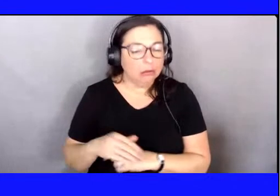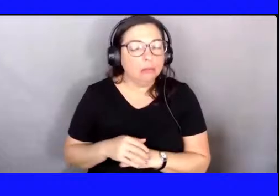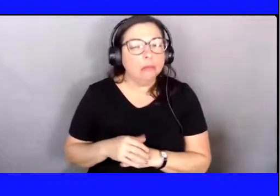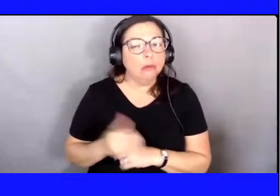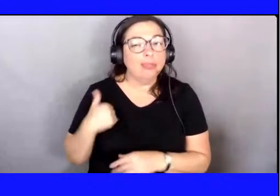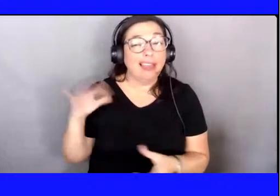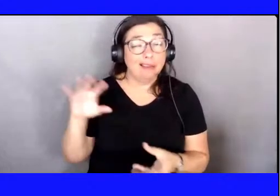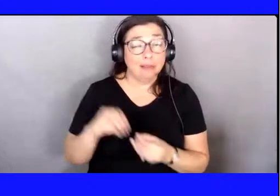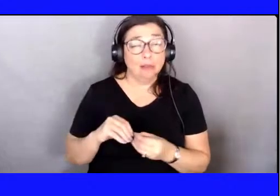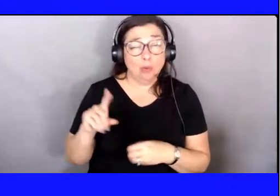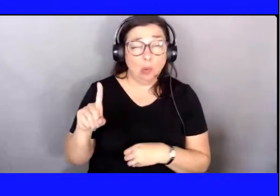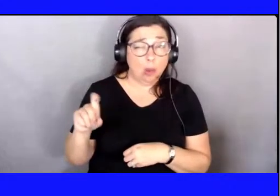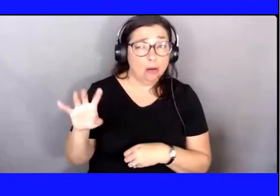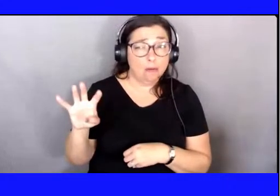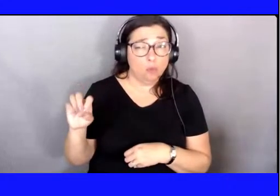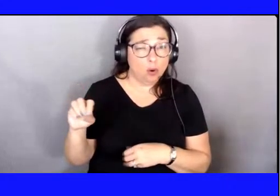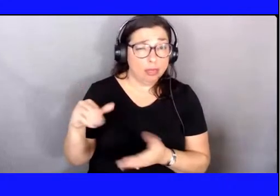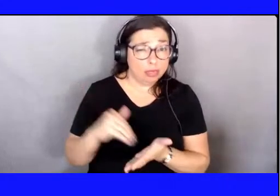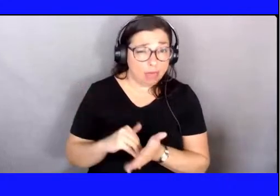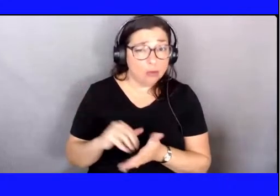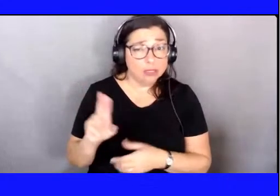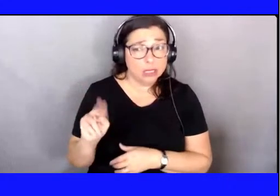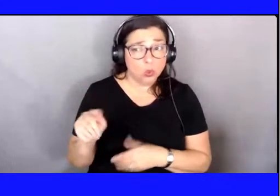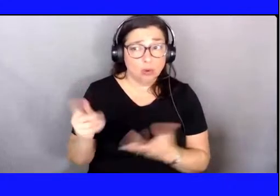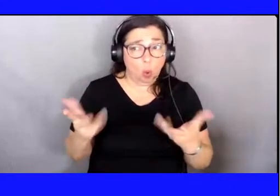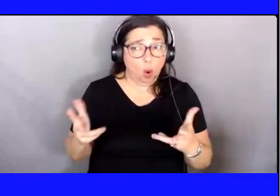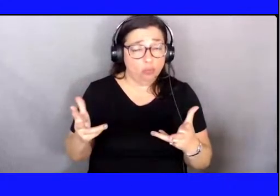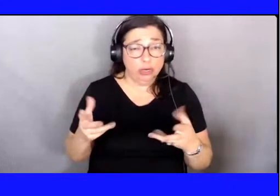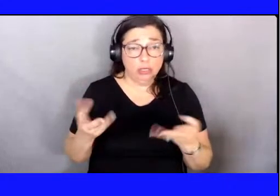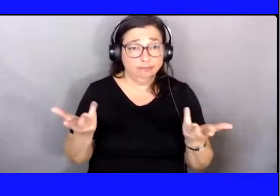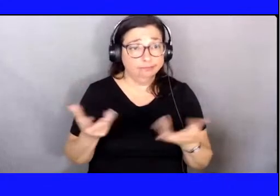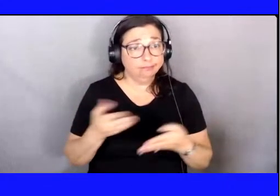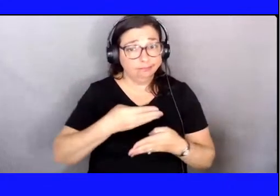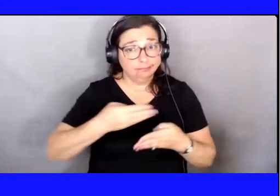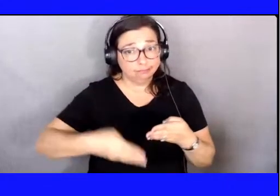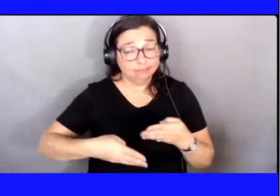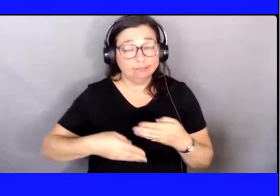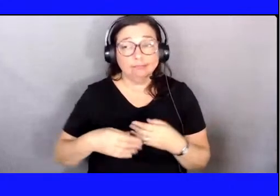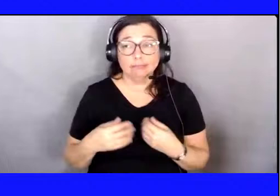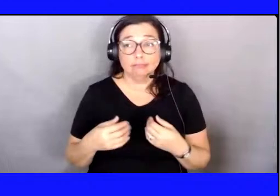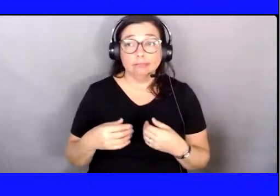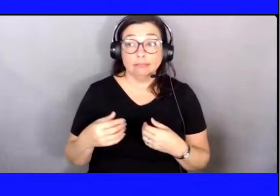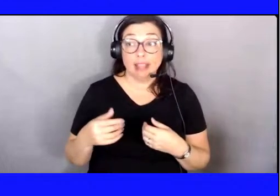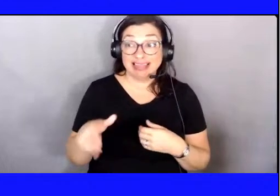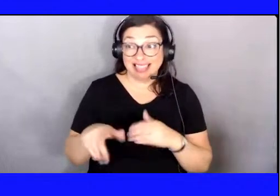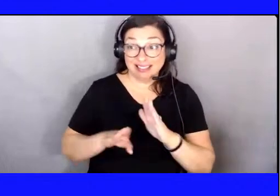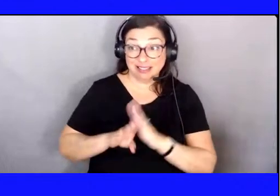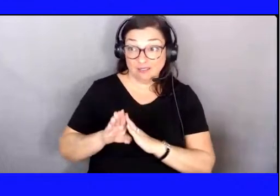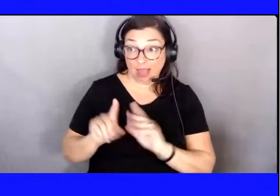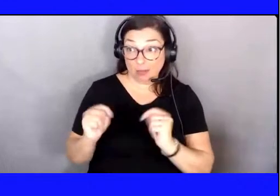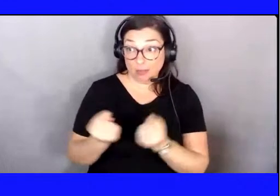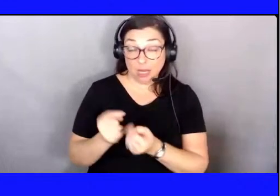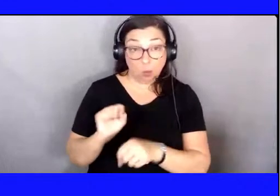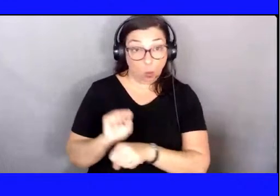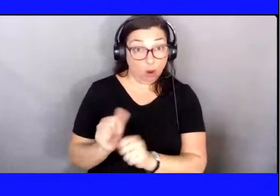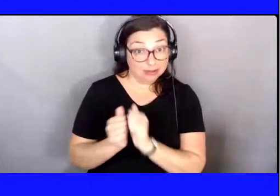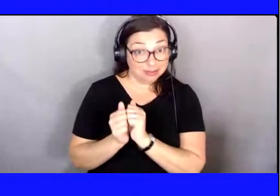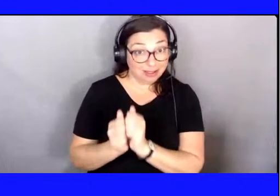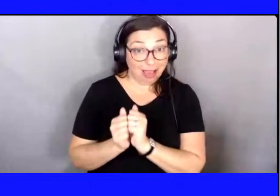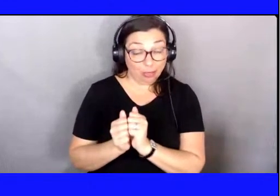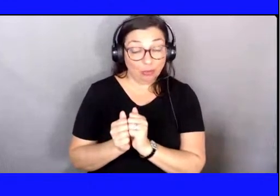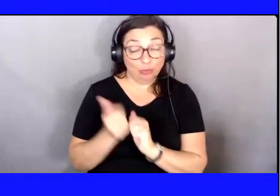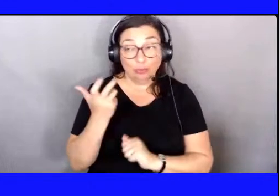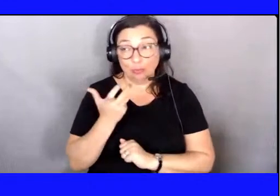over 40,000 units already completed. And so having this development team work together brings